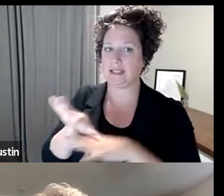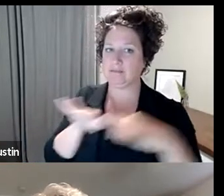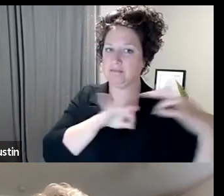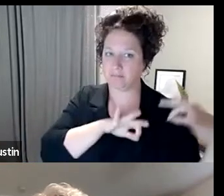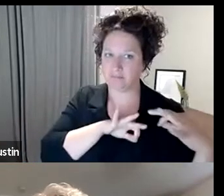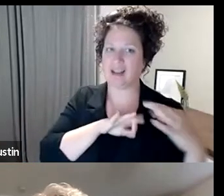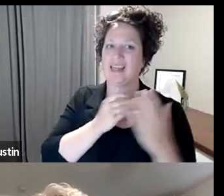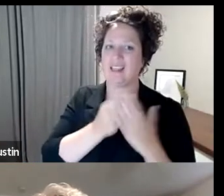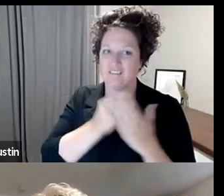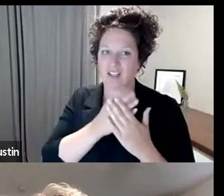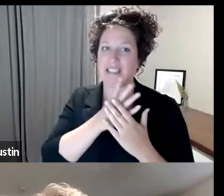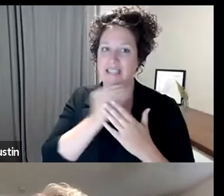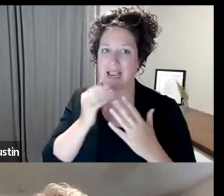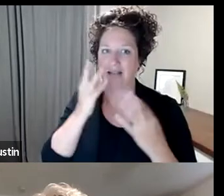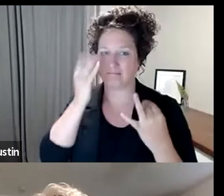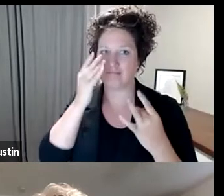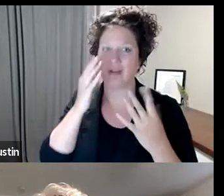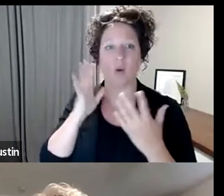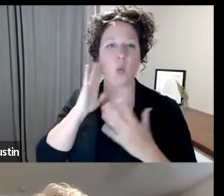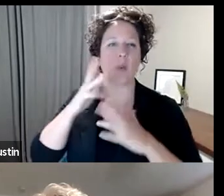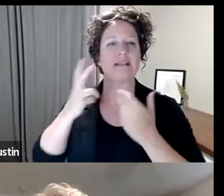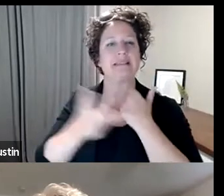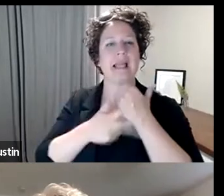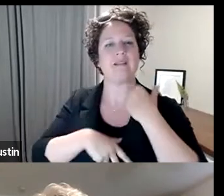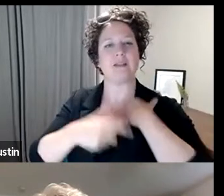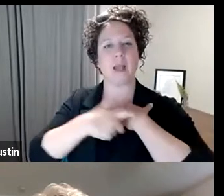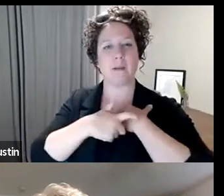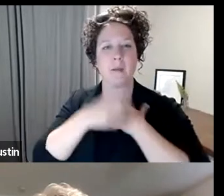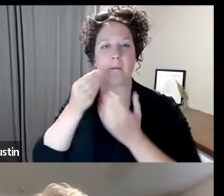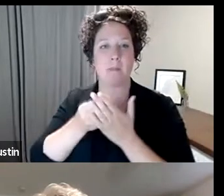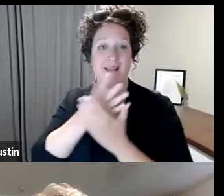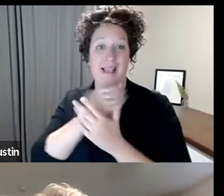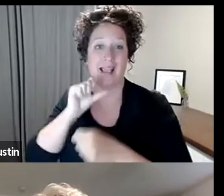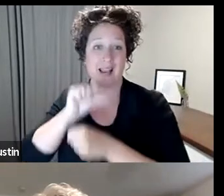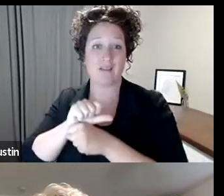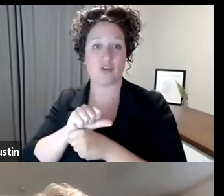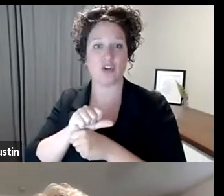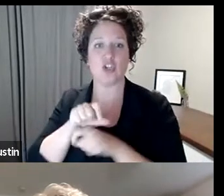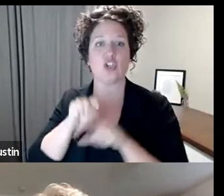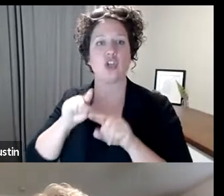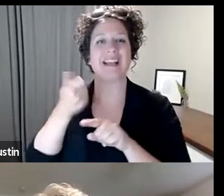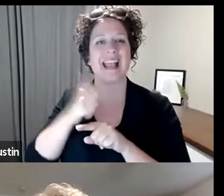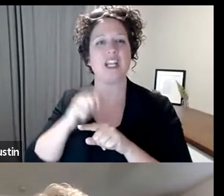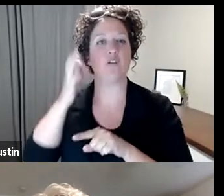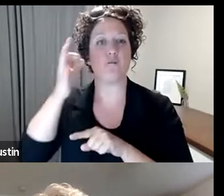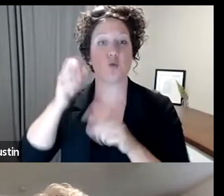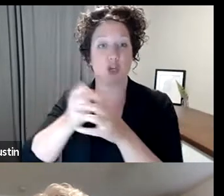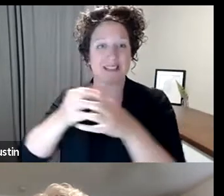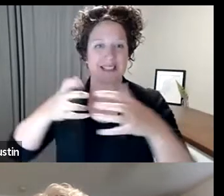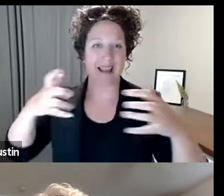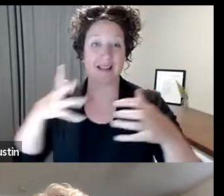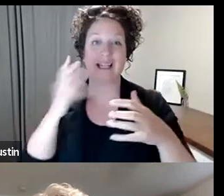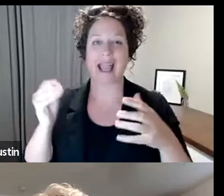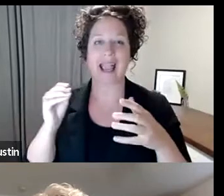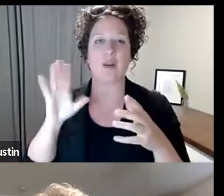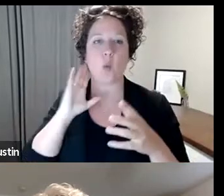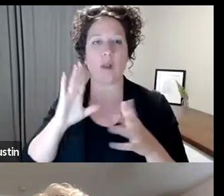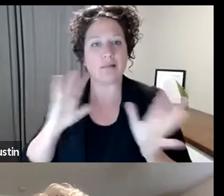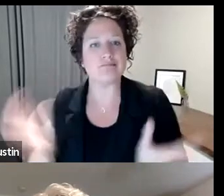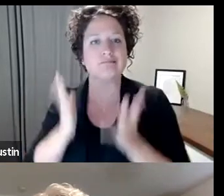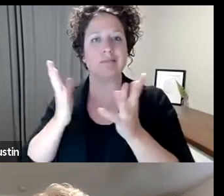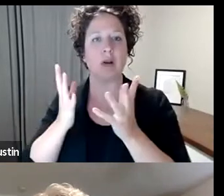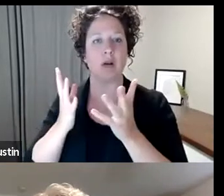processes will save time, money, and effort during any future scaling and bolster participation, reach,